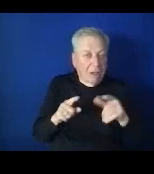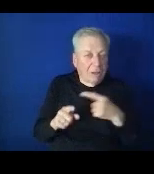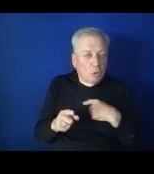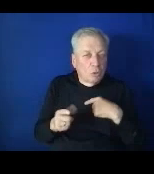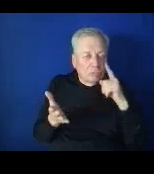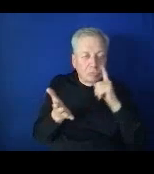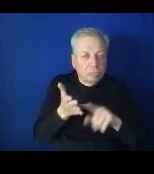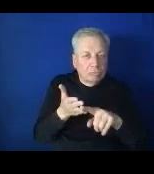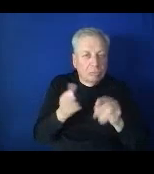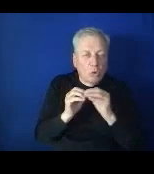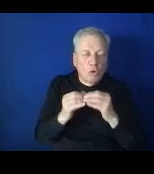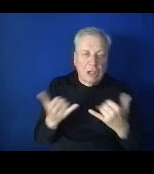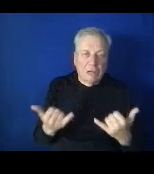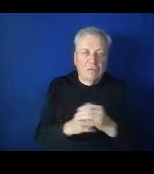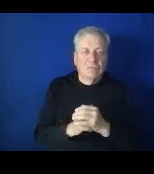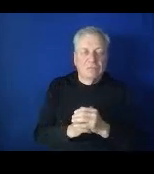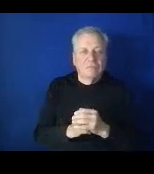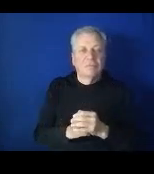into.